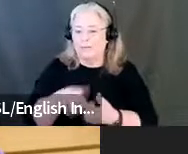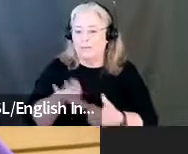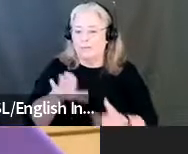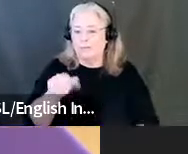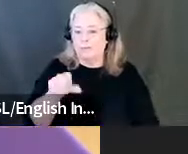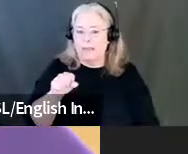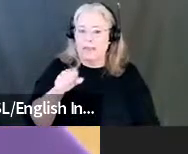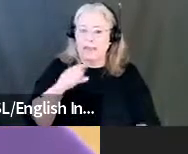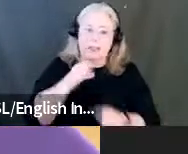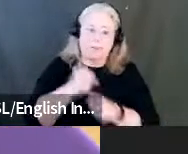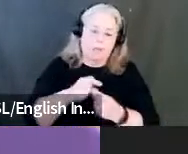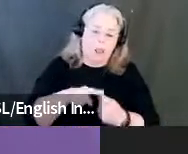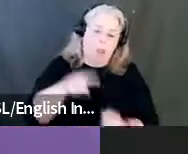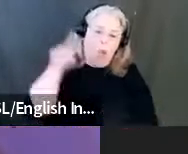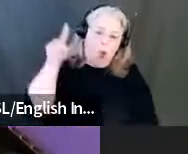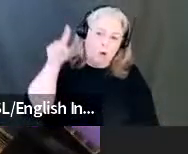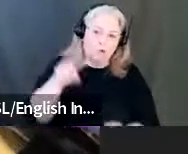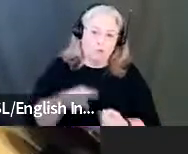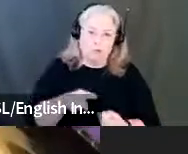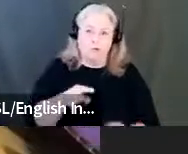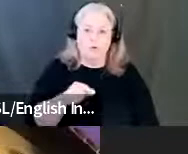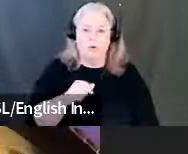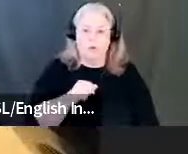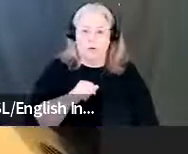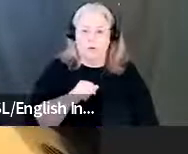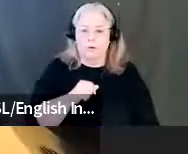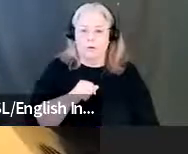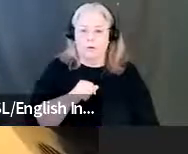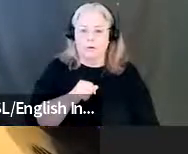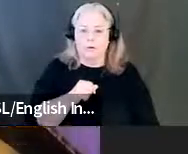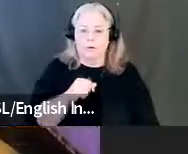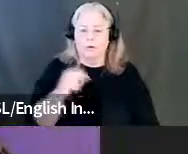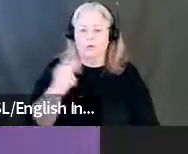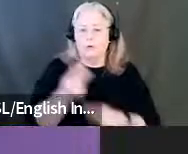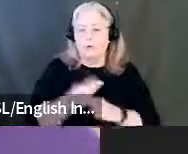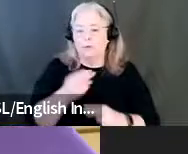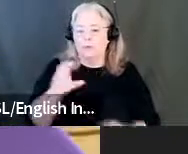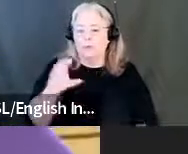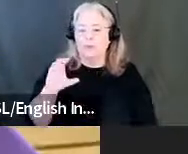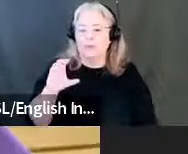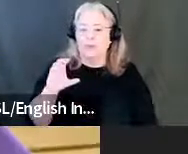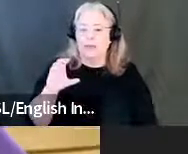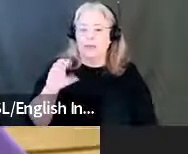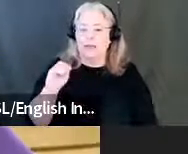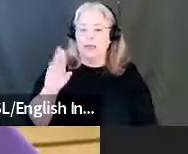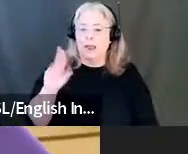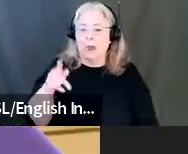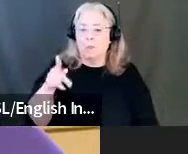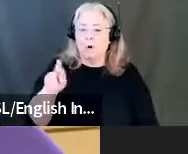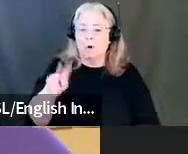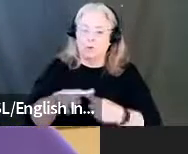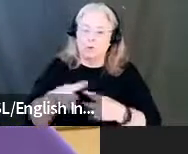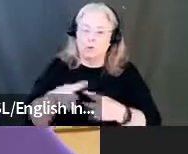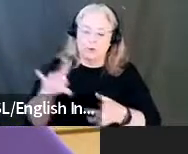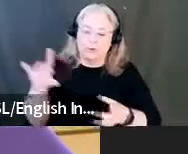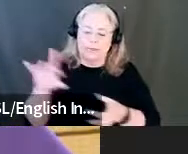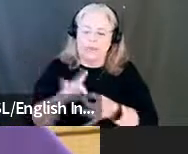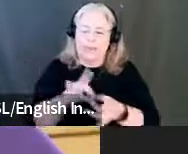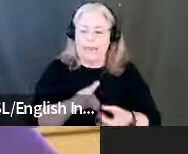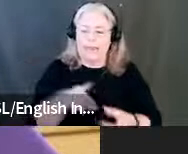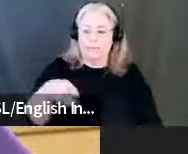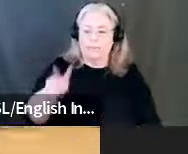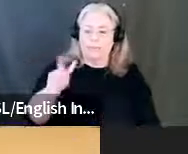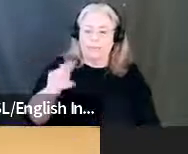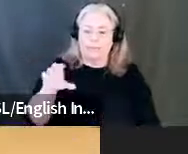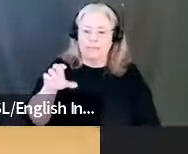longer, shorter, because I'm using a coupler to put my PVC pipe pieces together. And I can also do that with lock